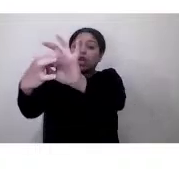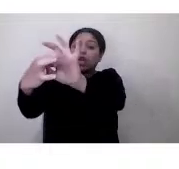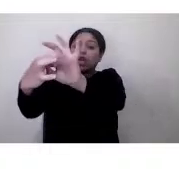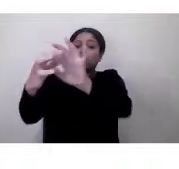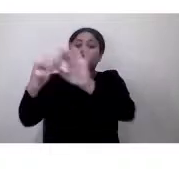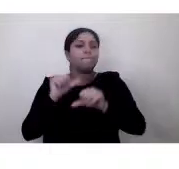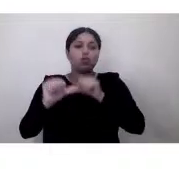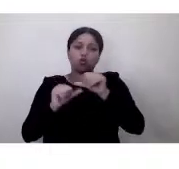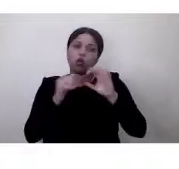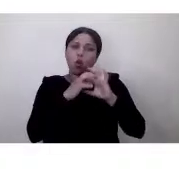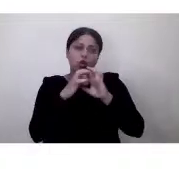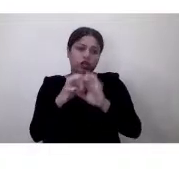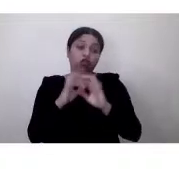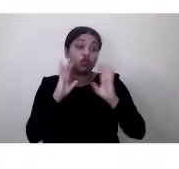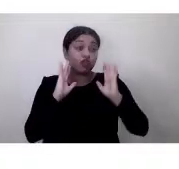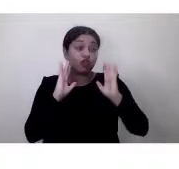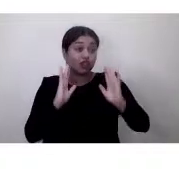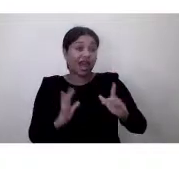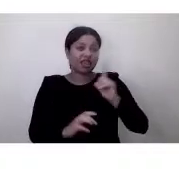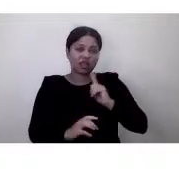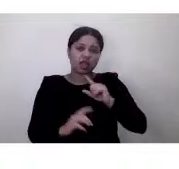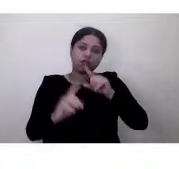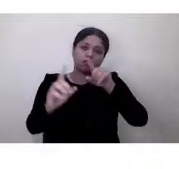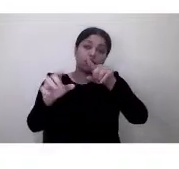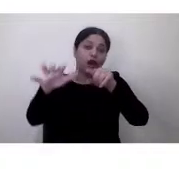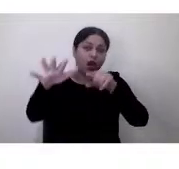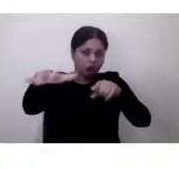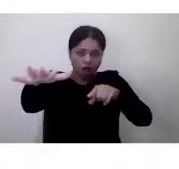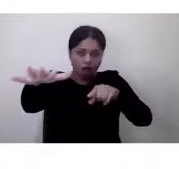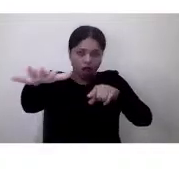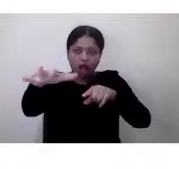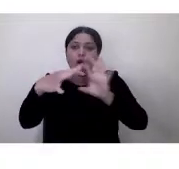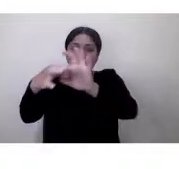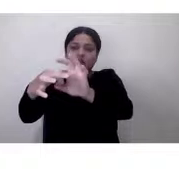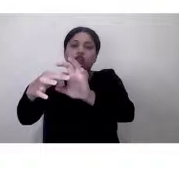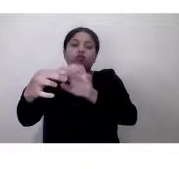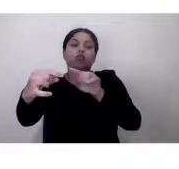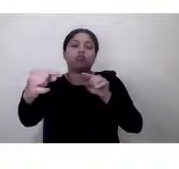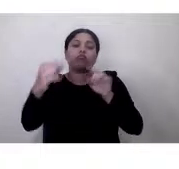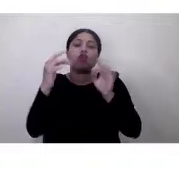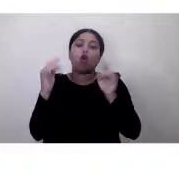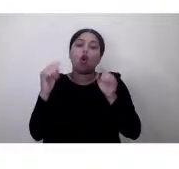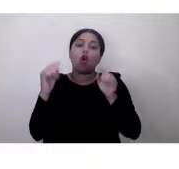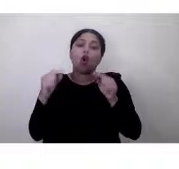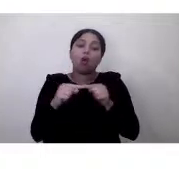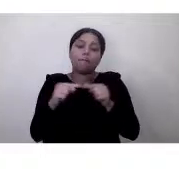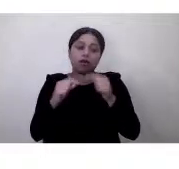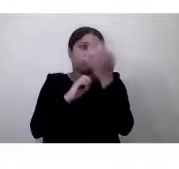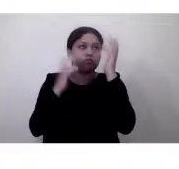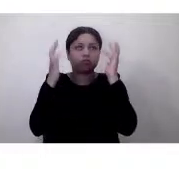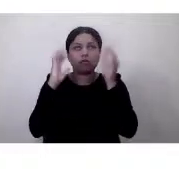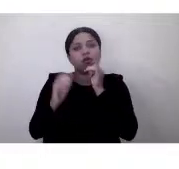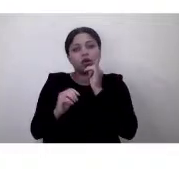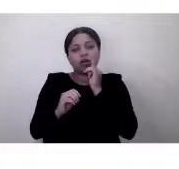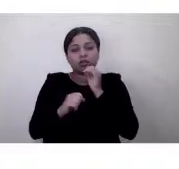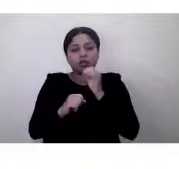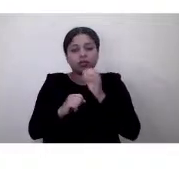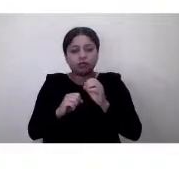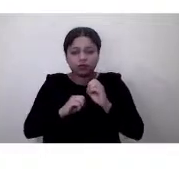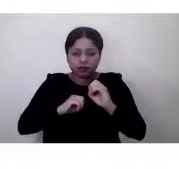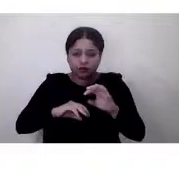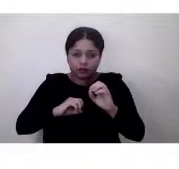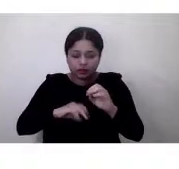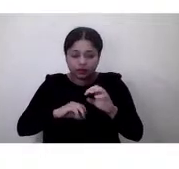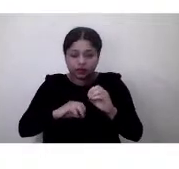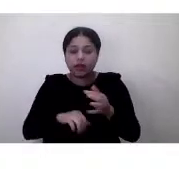to an environmental context. So let's say you're teaching a lesson about transport, holidays, technology, etc., etc.